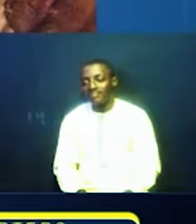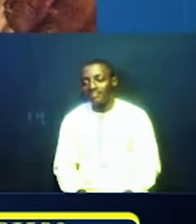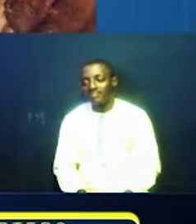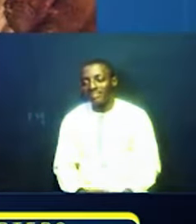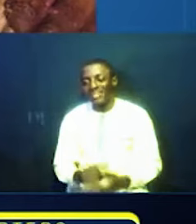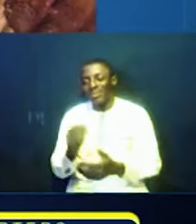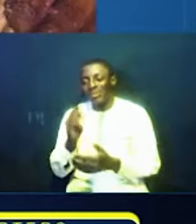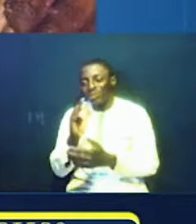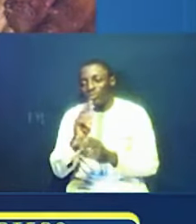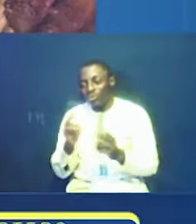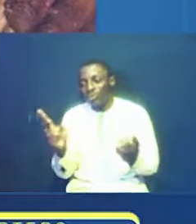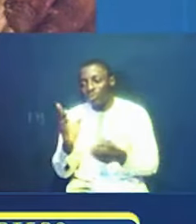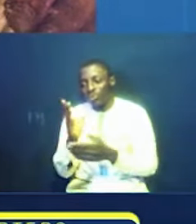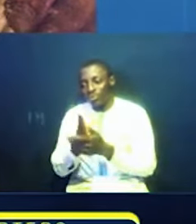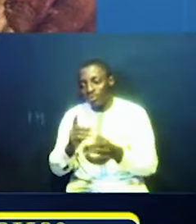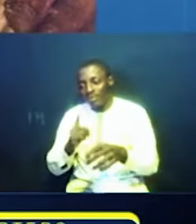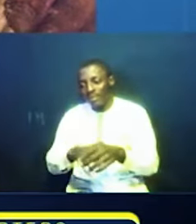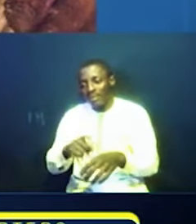So